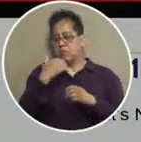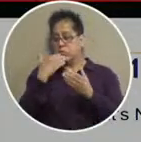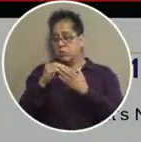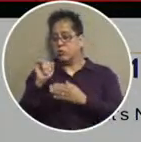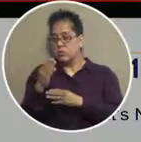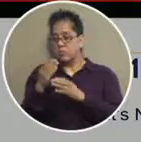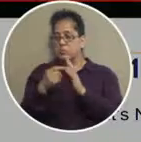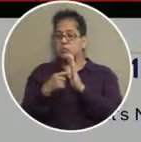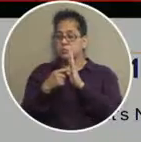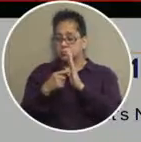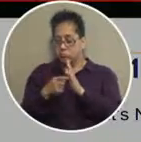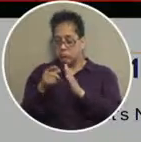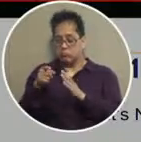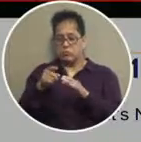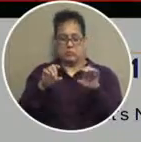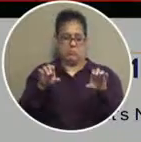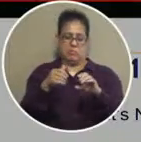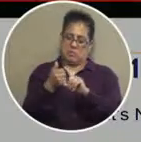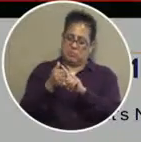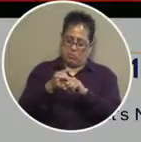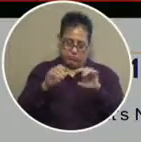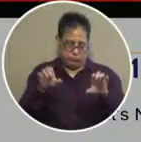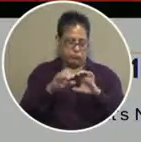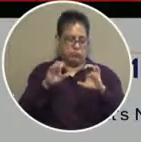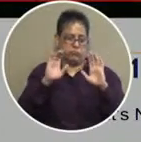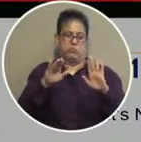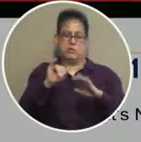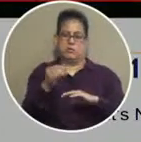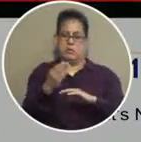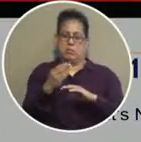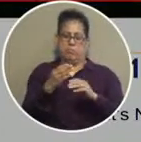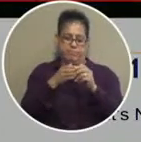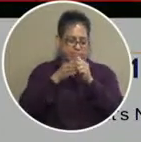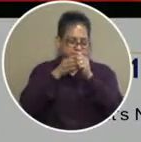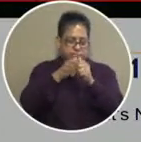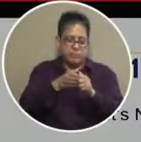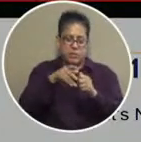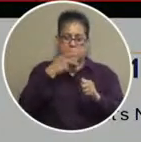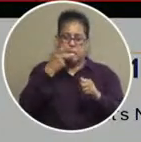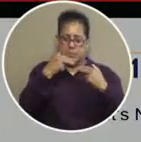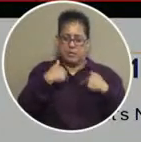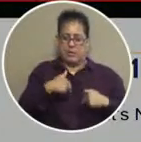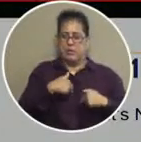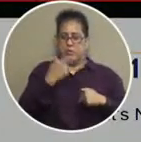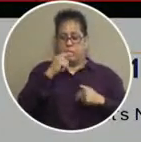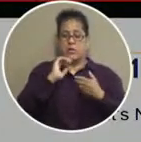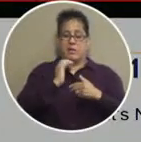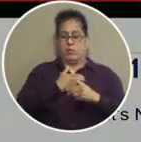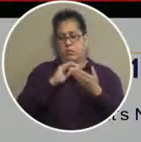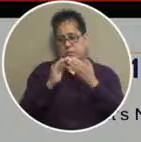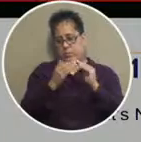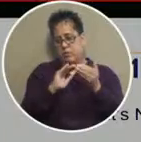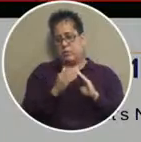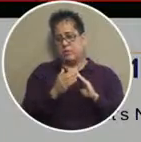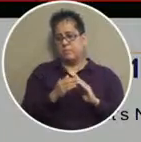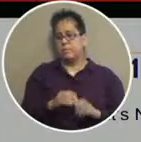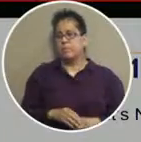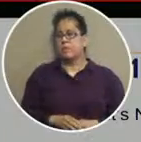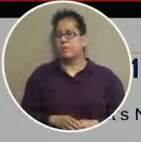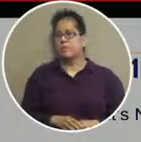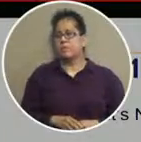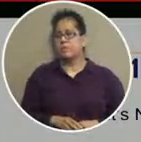of showcasing him, but he's done an incredible job leading this entire public health effort for our community.